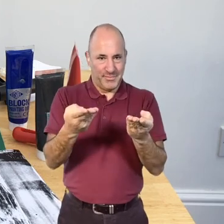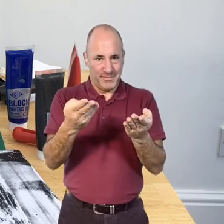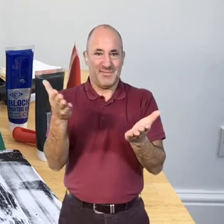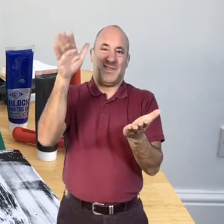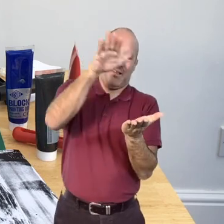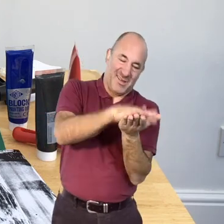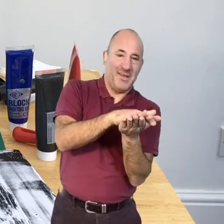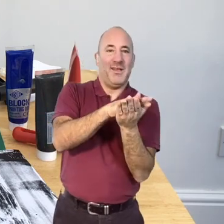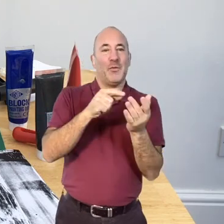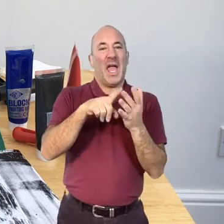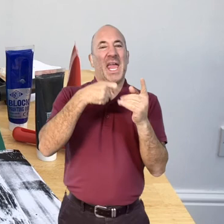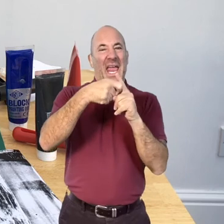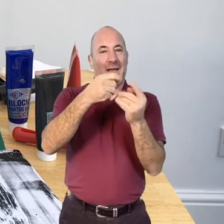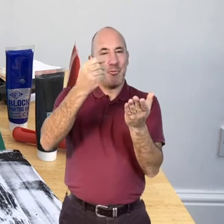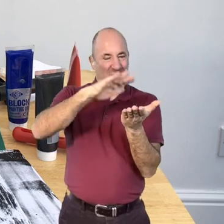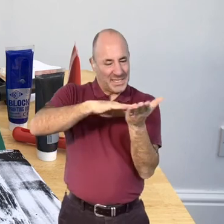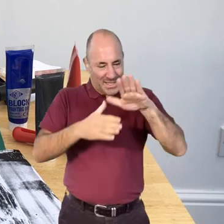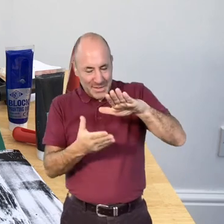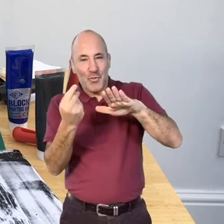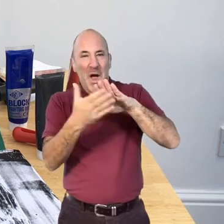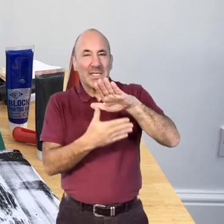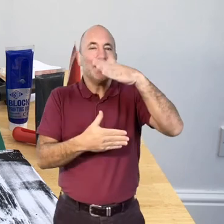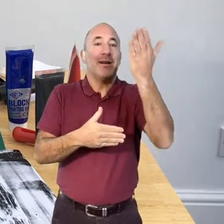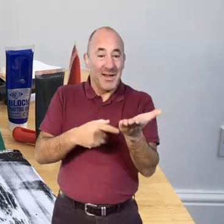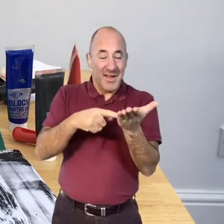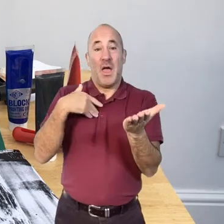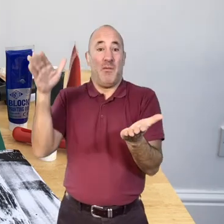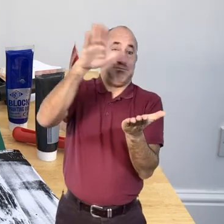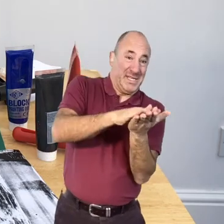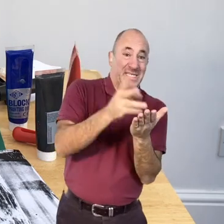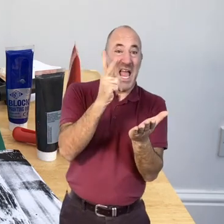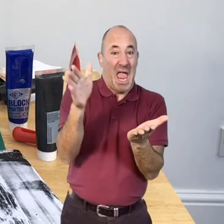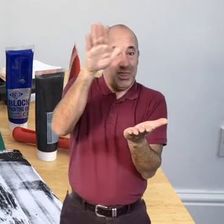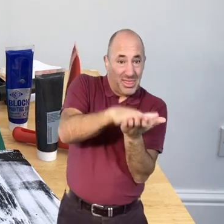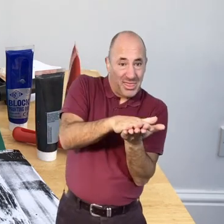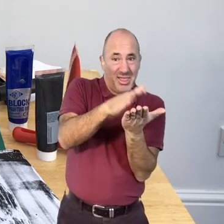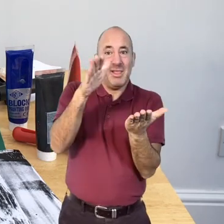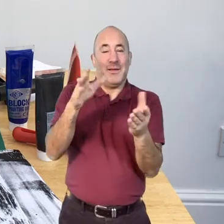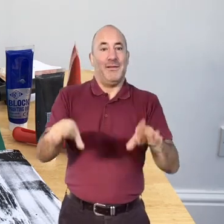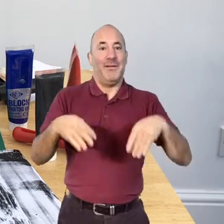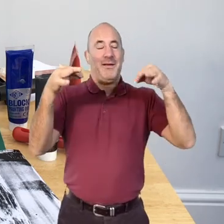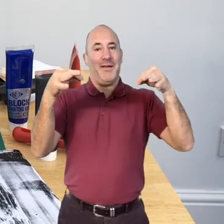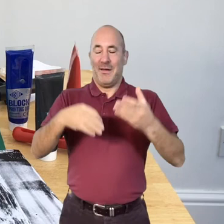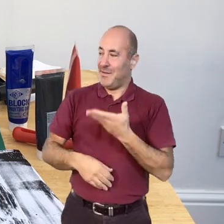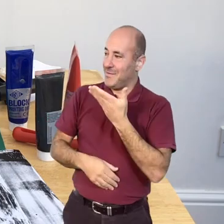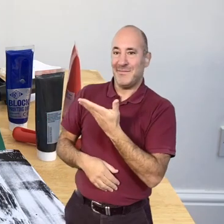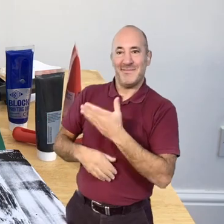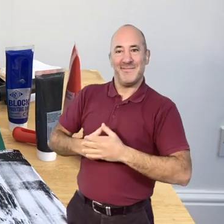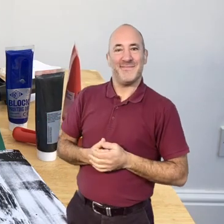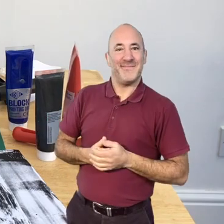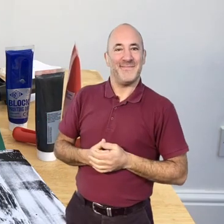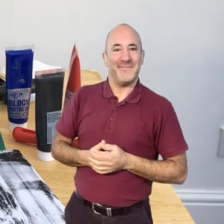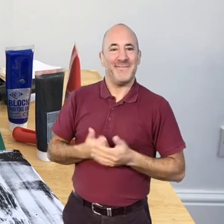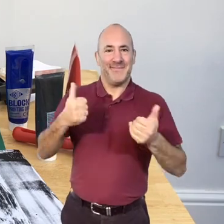flipped all those materials back around so we got our inky side up, and we overprinted. And that goes there. Clean up after